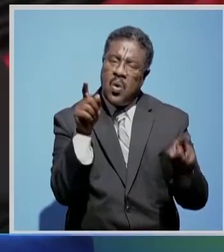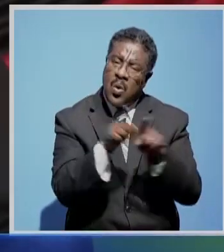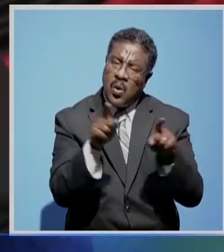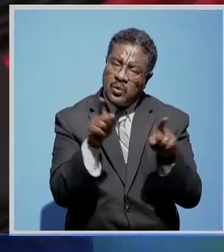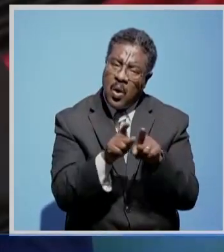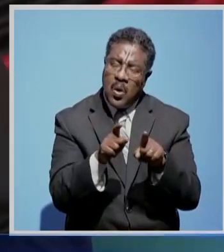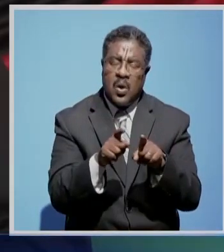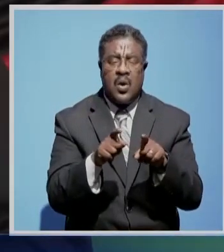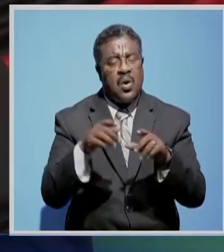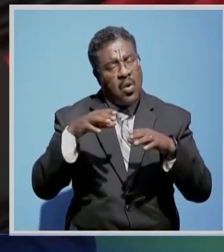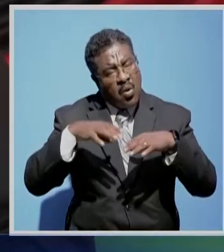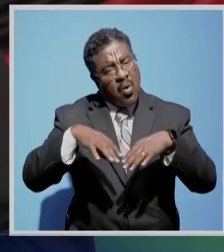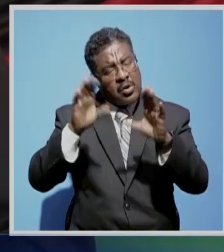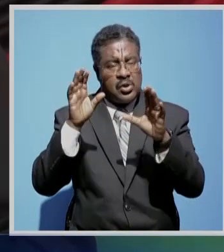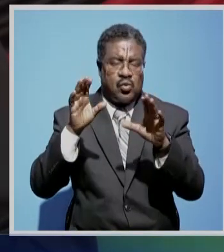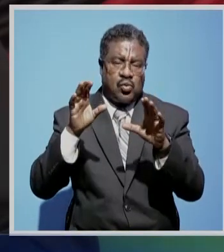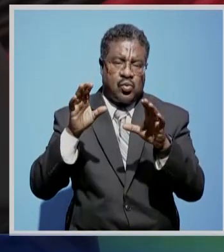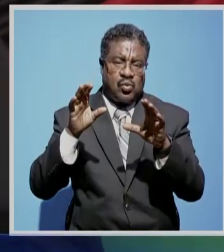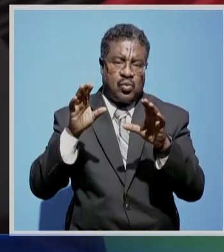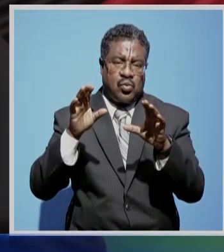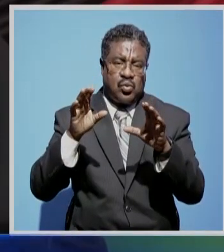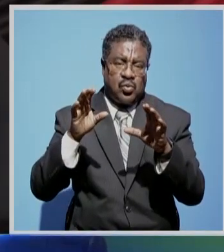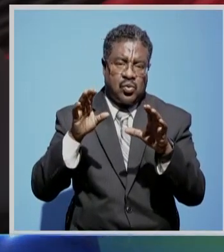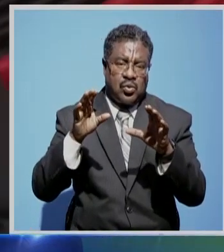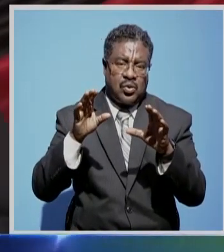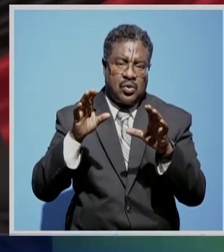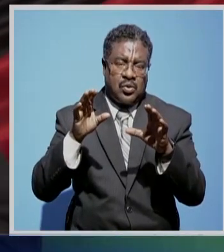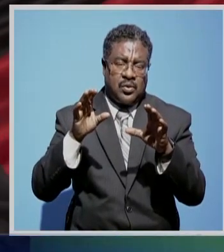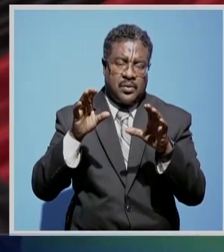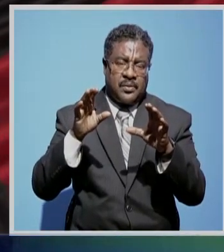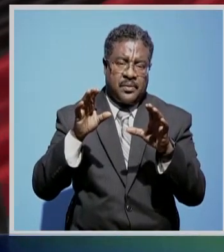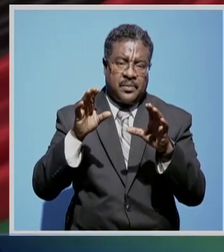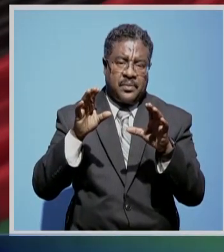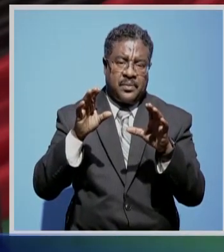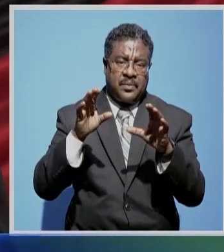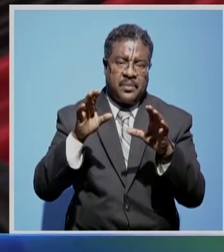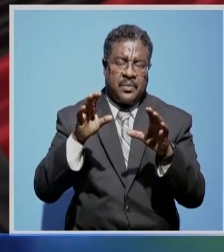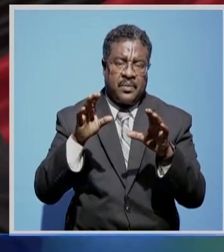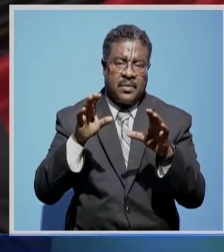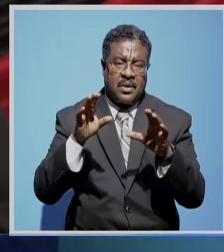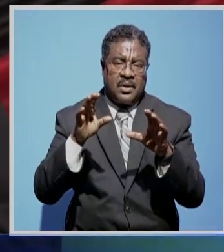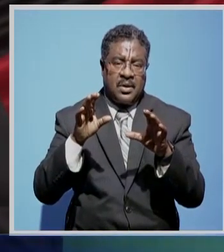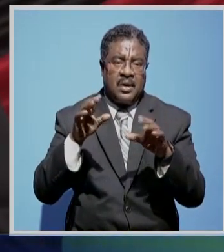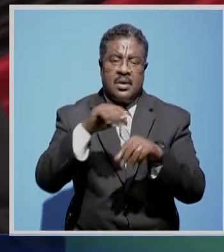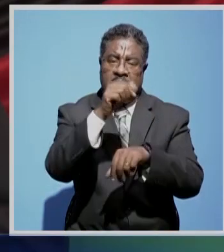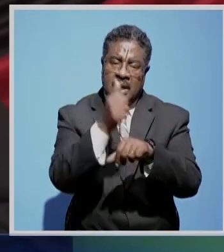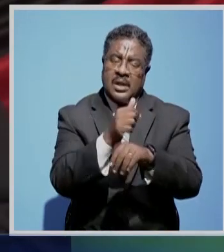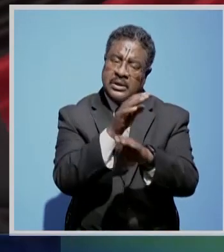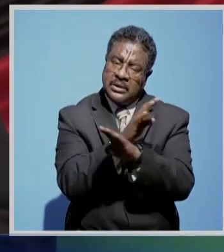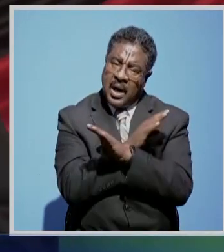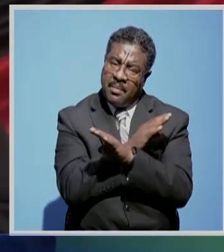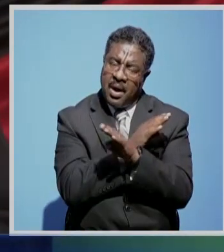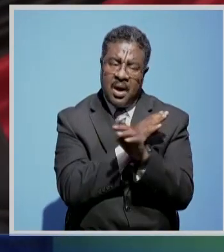Father endorsed peace through Dr. Kaunda upon the nation of Zambia in the